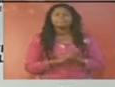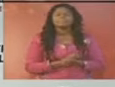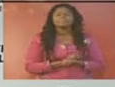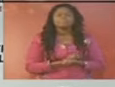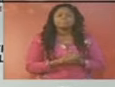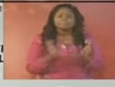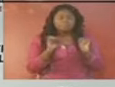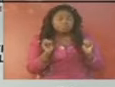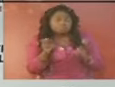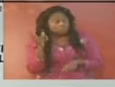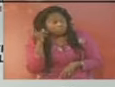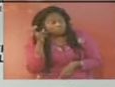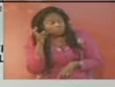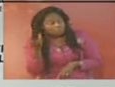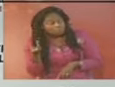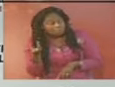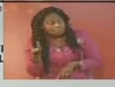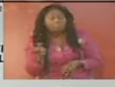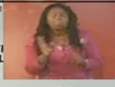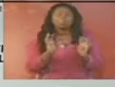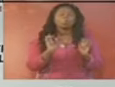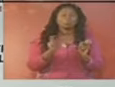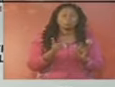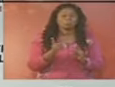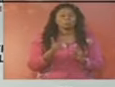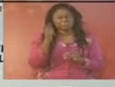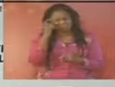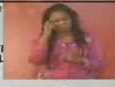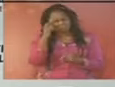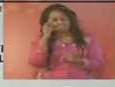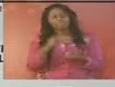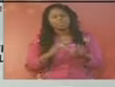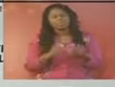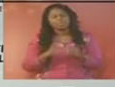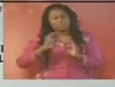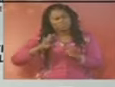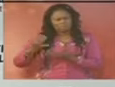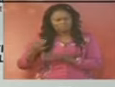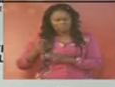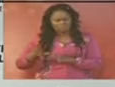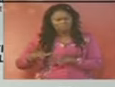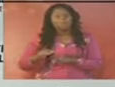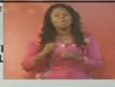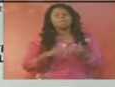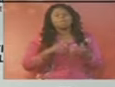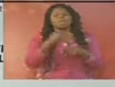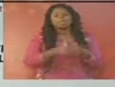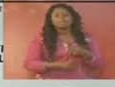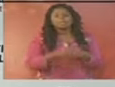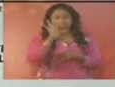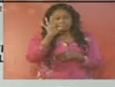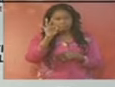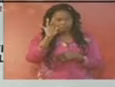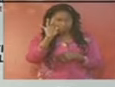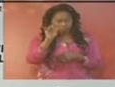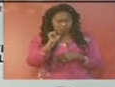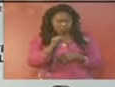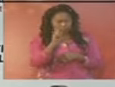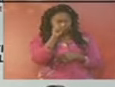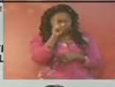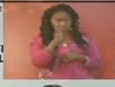Okay, I think we may have to go back to her. So we'll go to 98.1, Mr. Cummings.